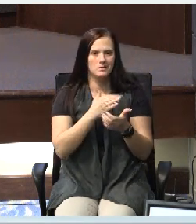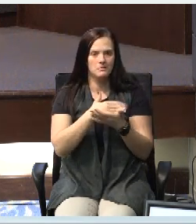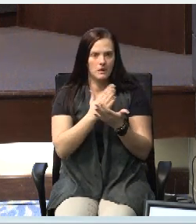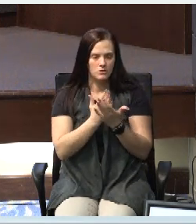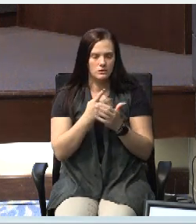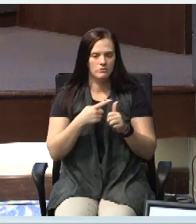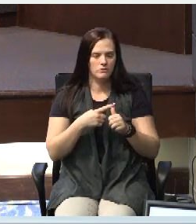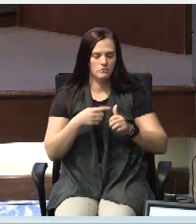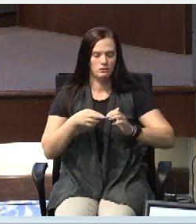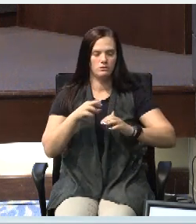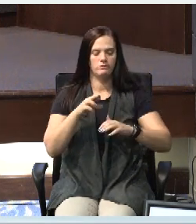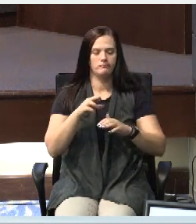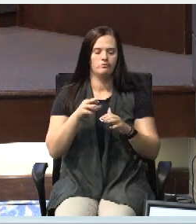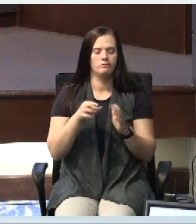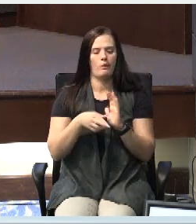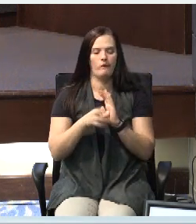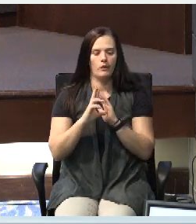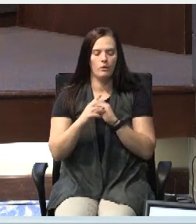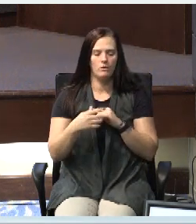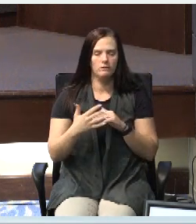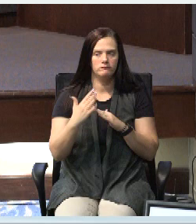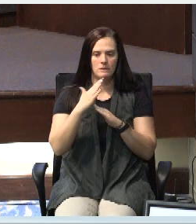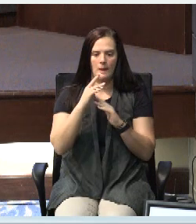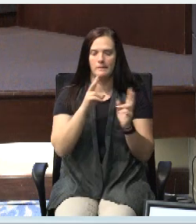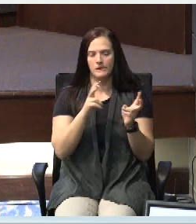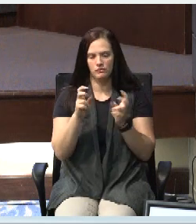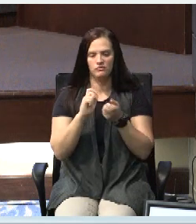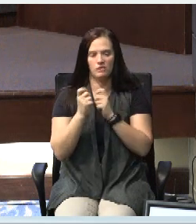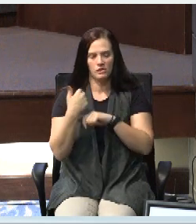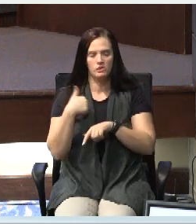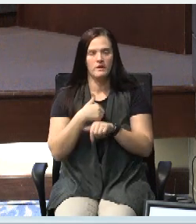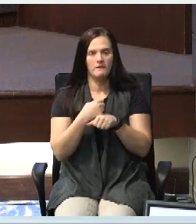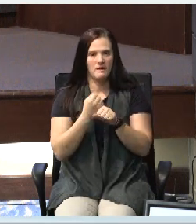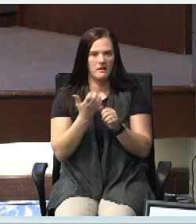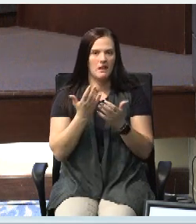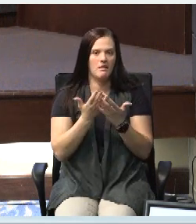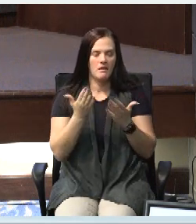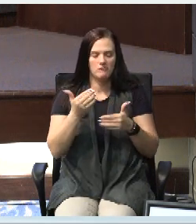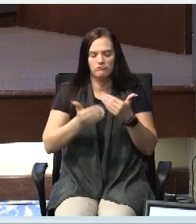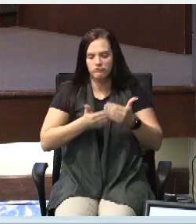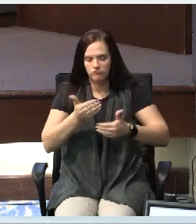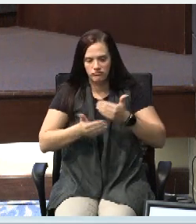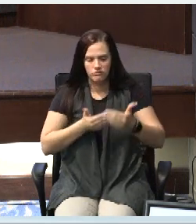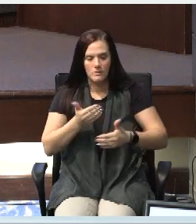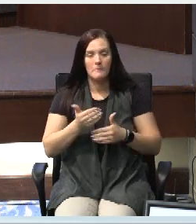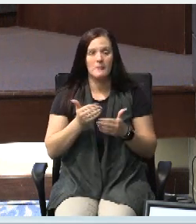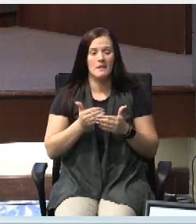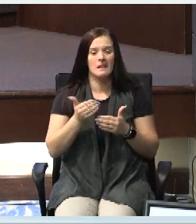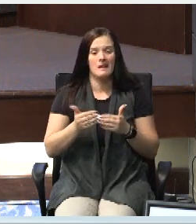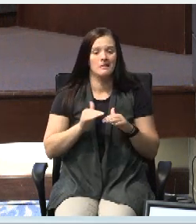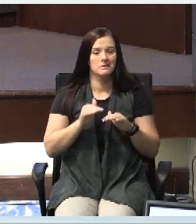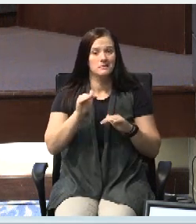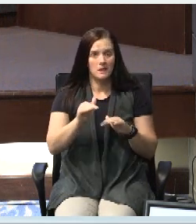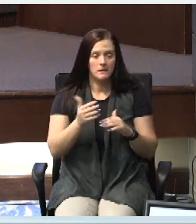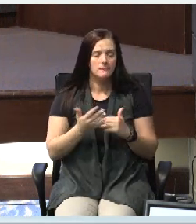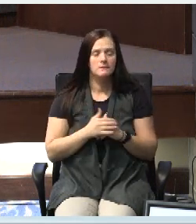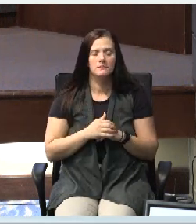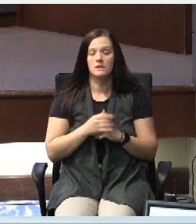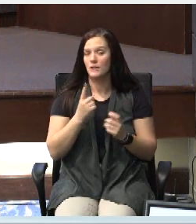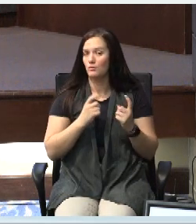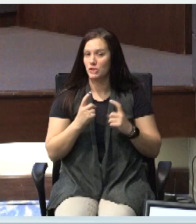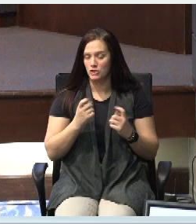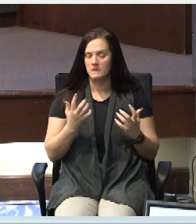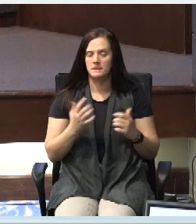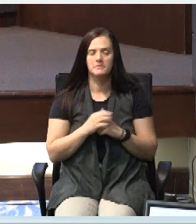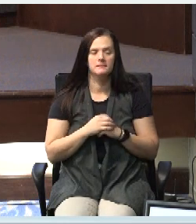overview, top issues, changes we've made, things in progress, next steps, and questions.